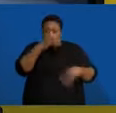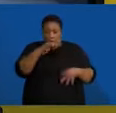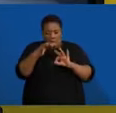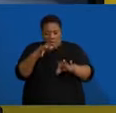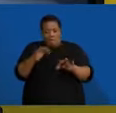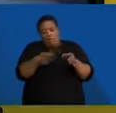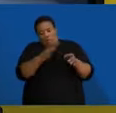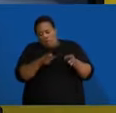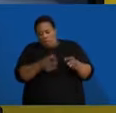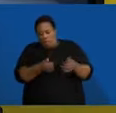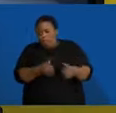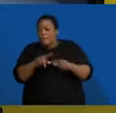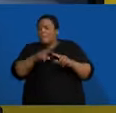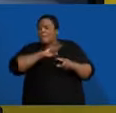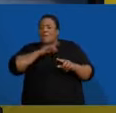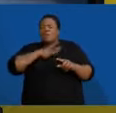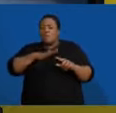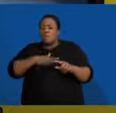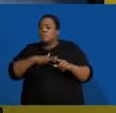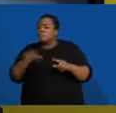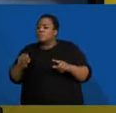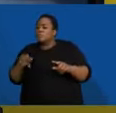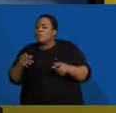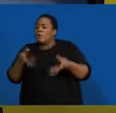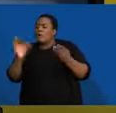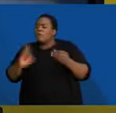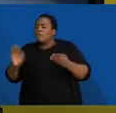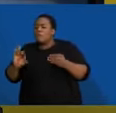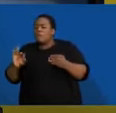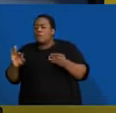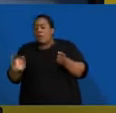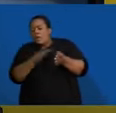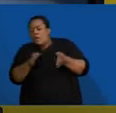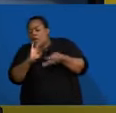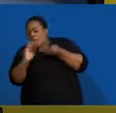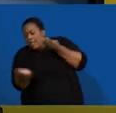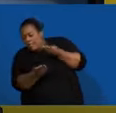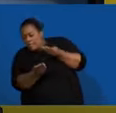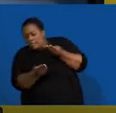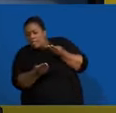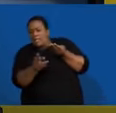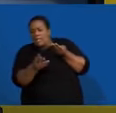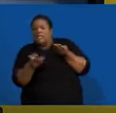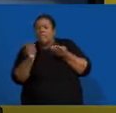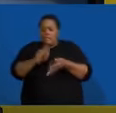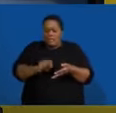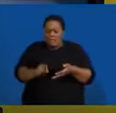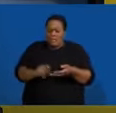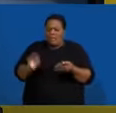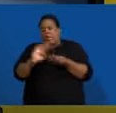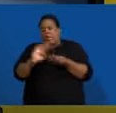go back to the end of the question paper in order to see the formulas that are given. So detach it, put it on the side, and work with it.